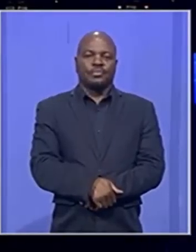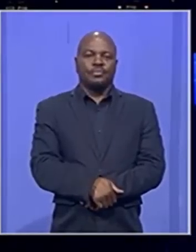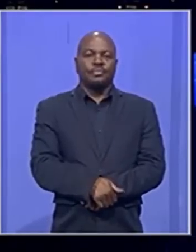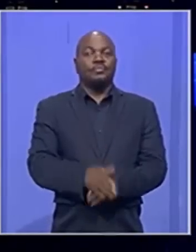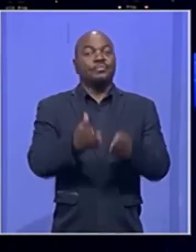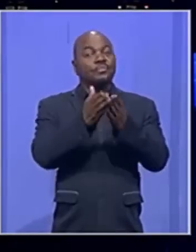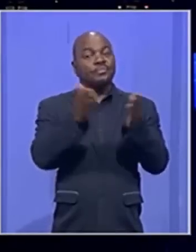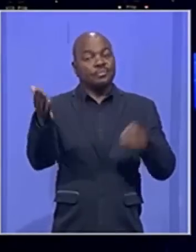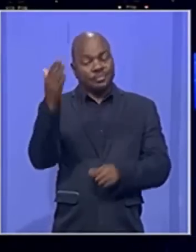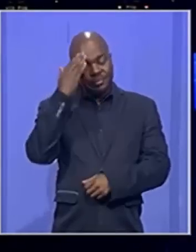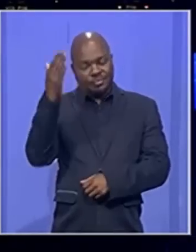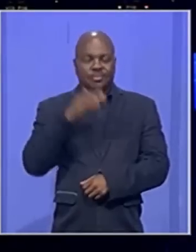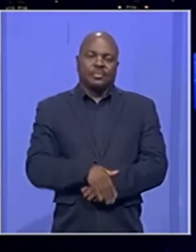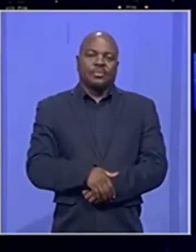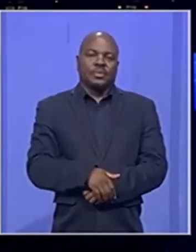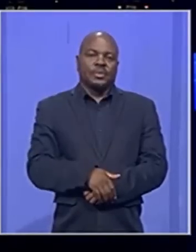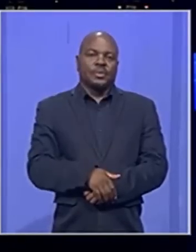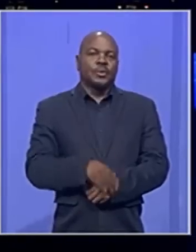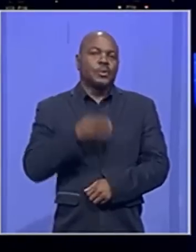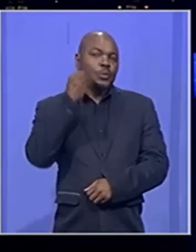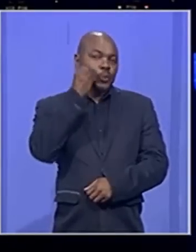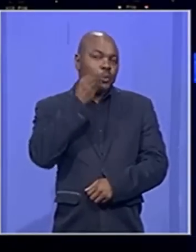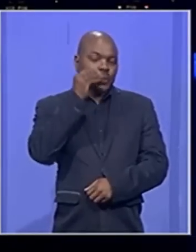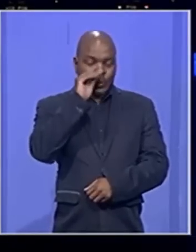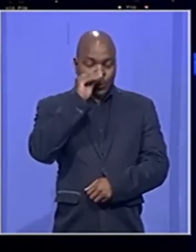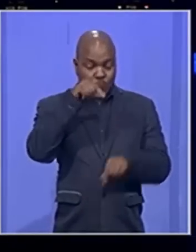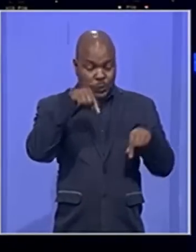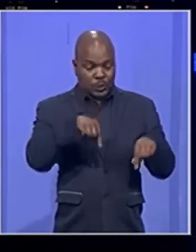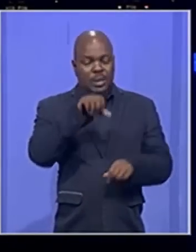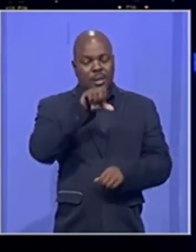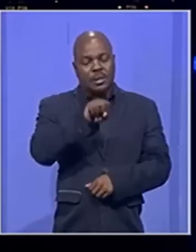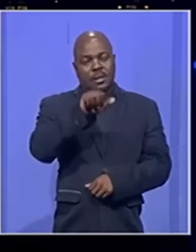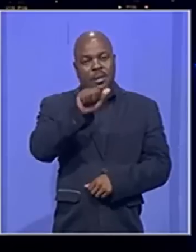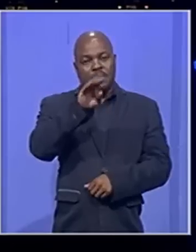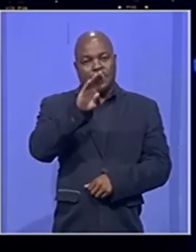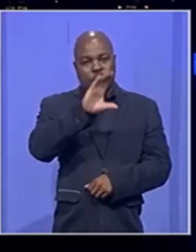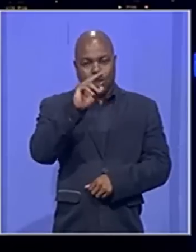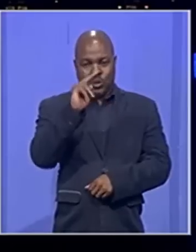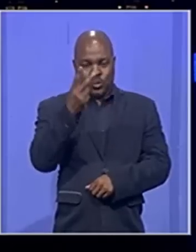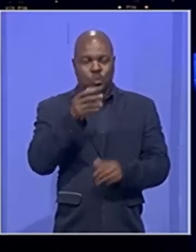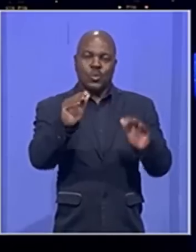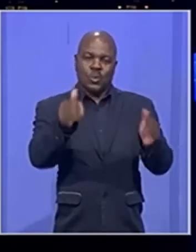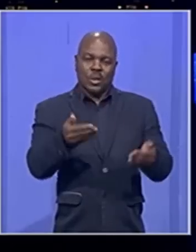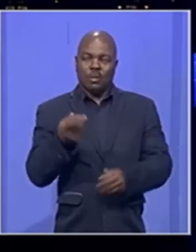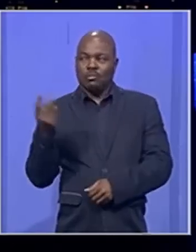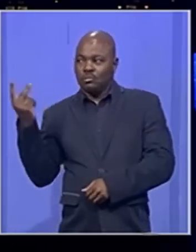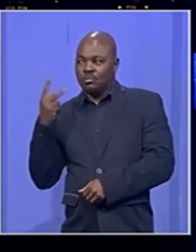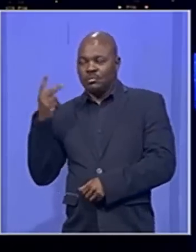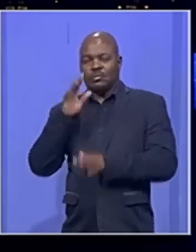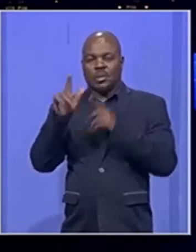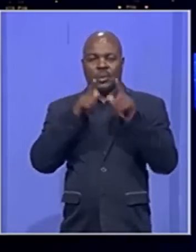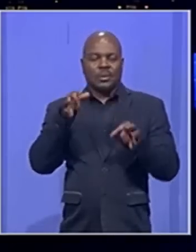Dumelang baheso la moetswe kgasong ena ya ditaba tsa Sesotho SABC 2 puong ya matsoho ke tsamaya le Augustine Letlalo.